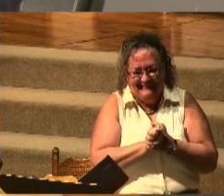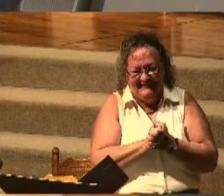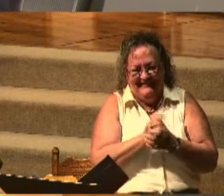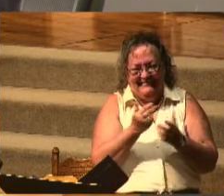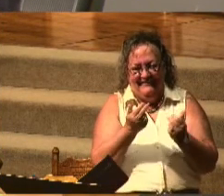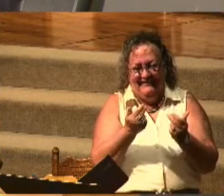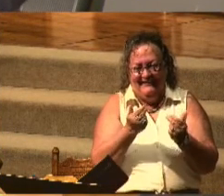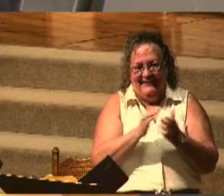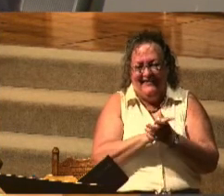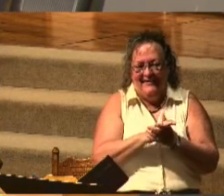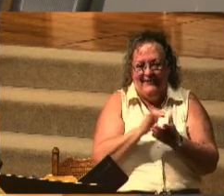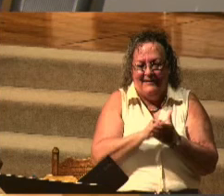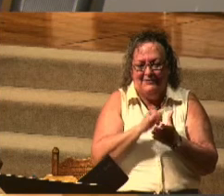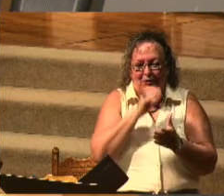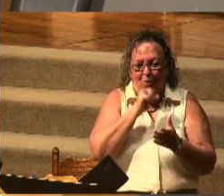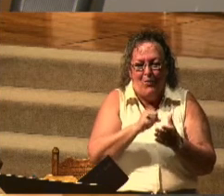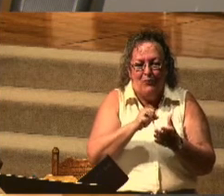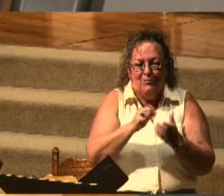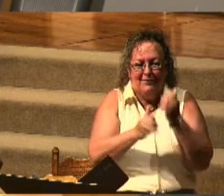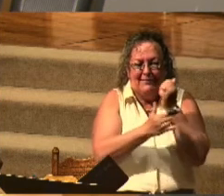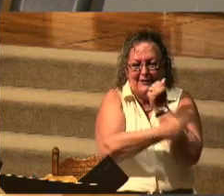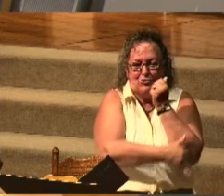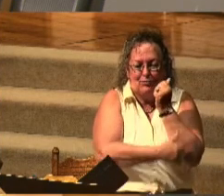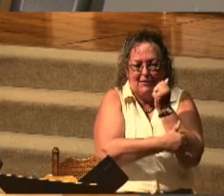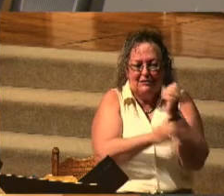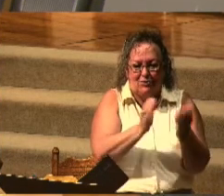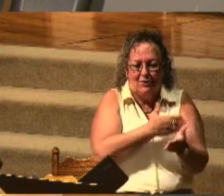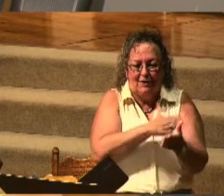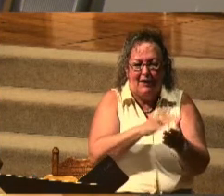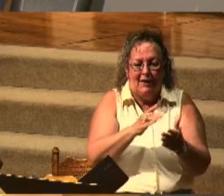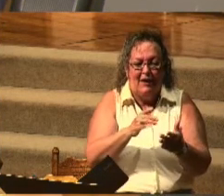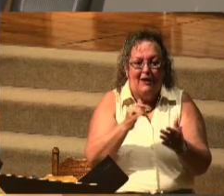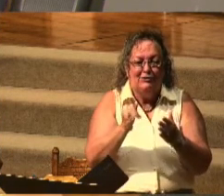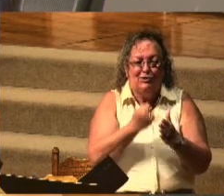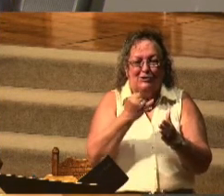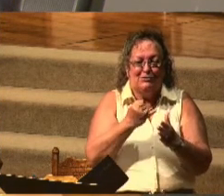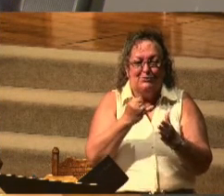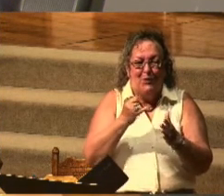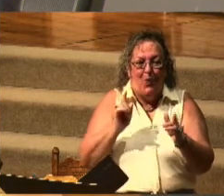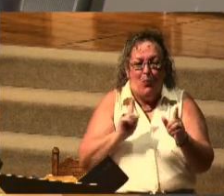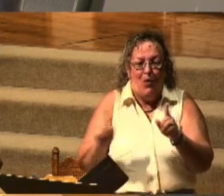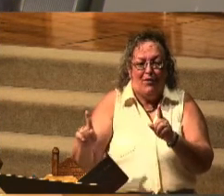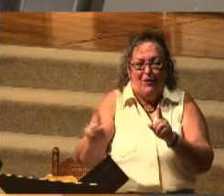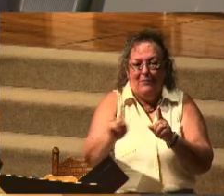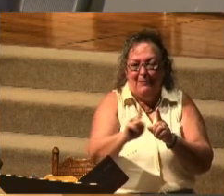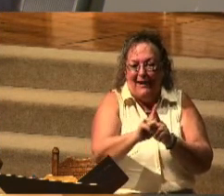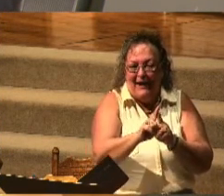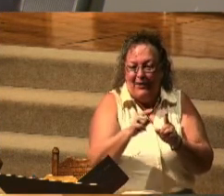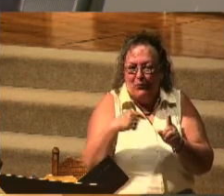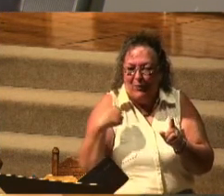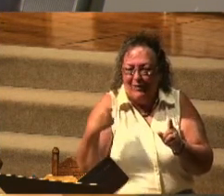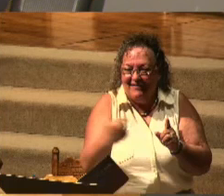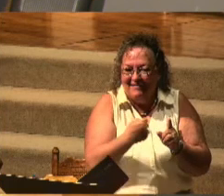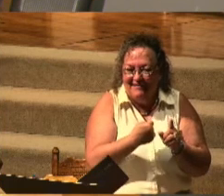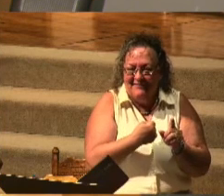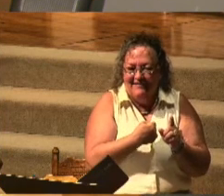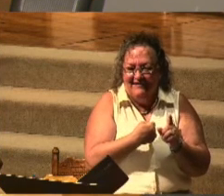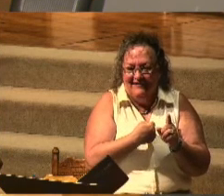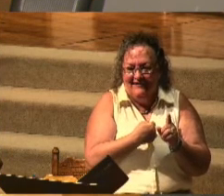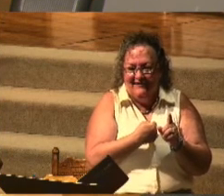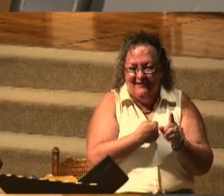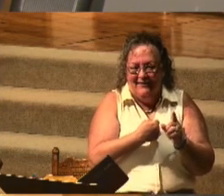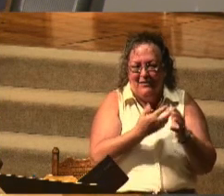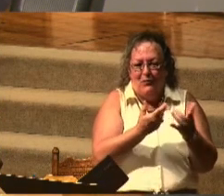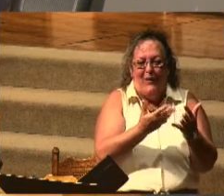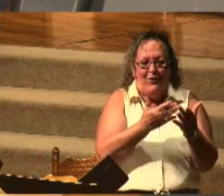I think that's an old country song called Just Walk On By, Wait On The Corner. I believe that